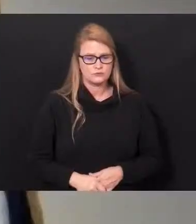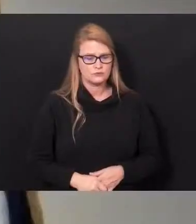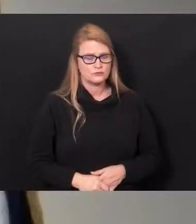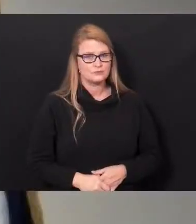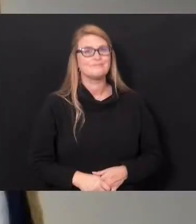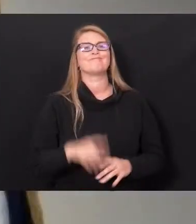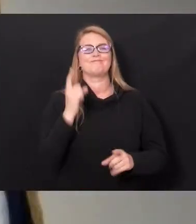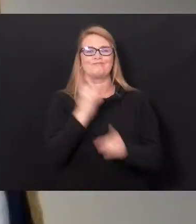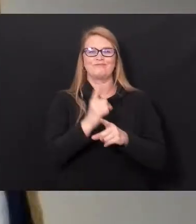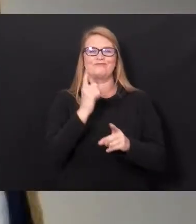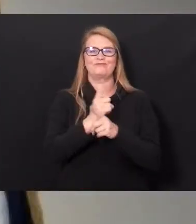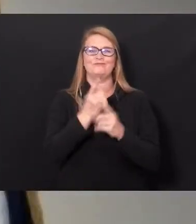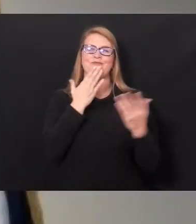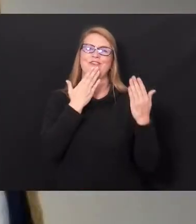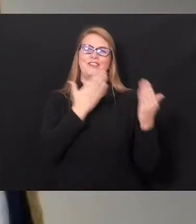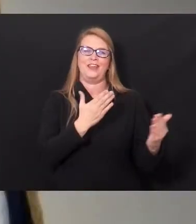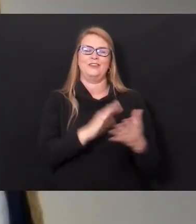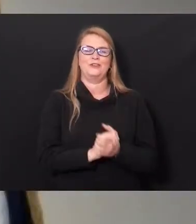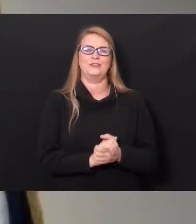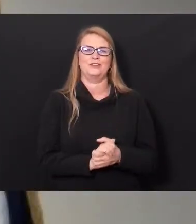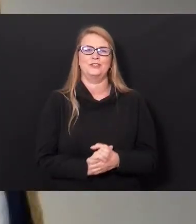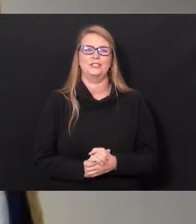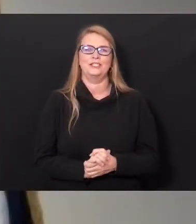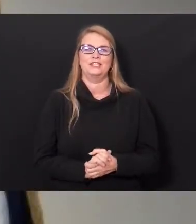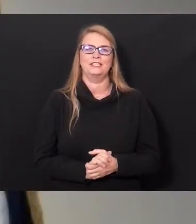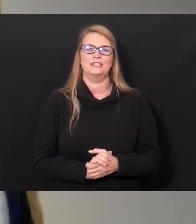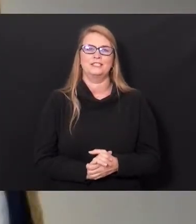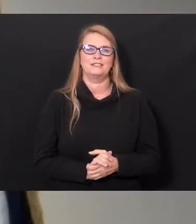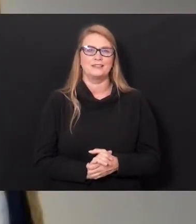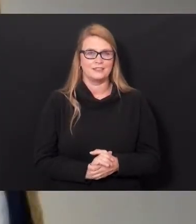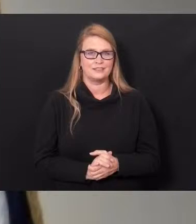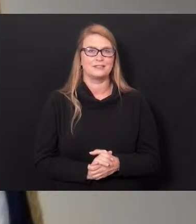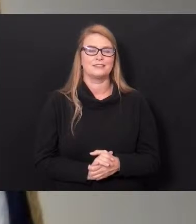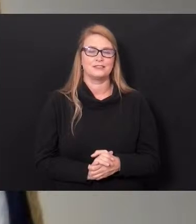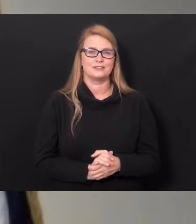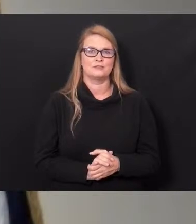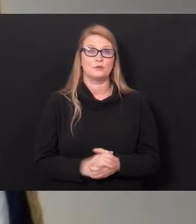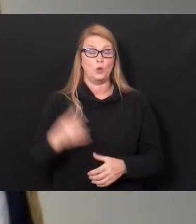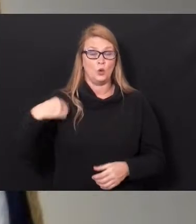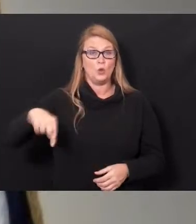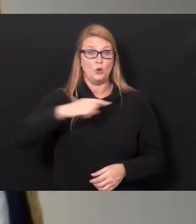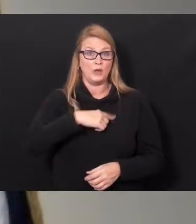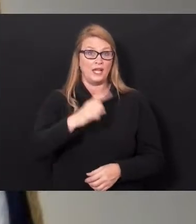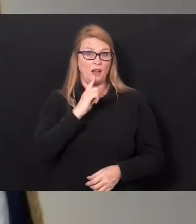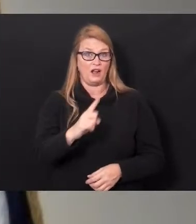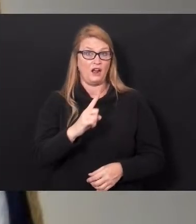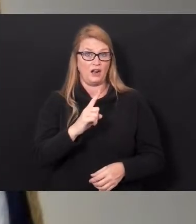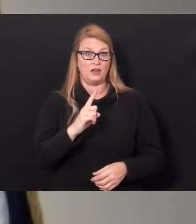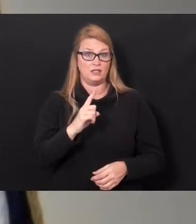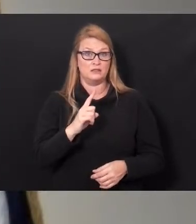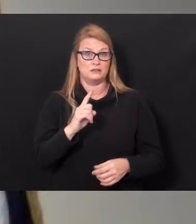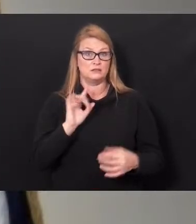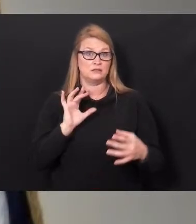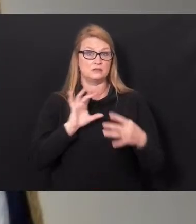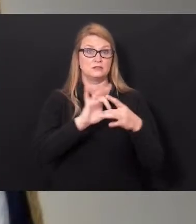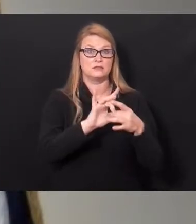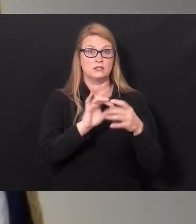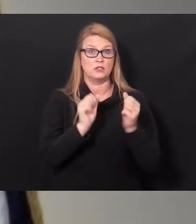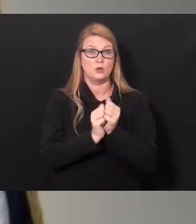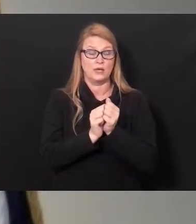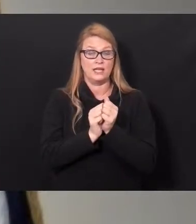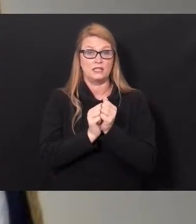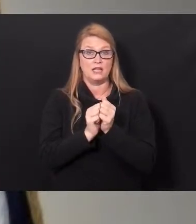Yes, thank you, Governor. Thank you, Jim. We are contracting with the African American churches